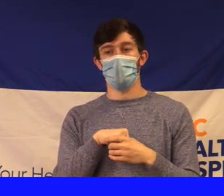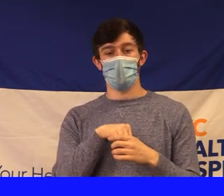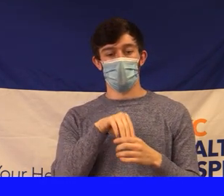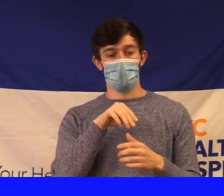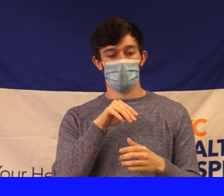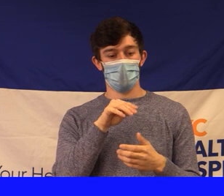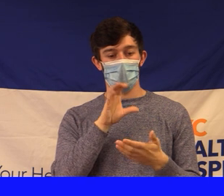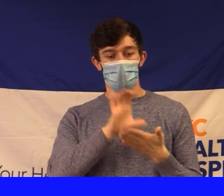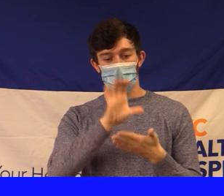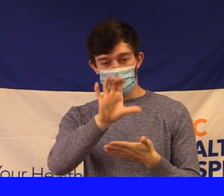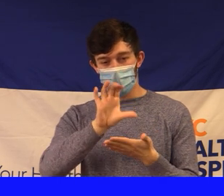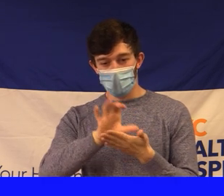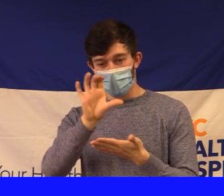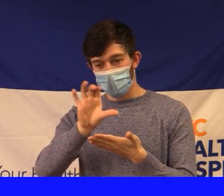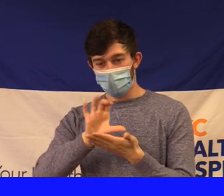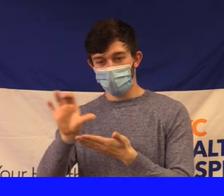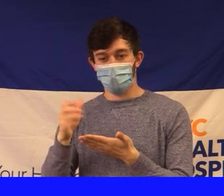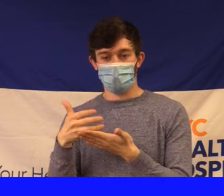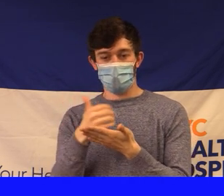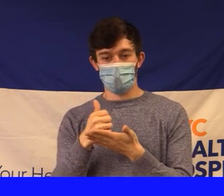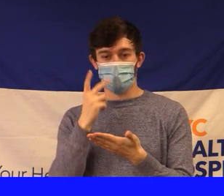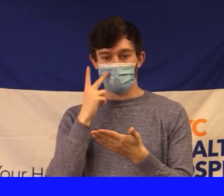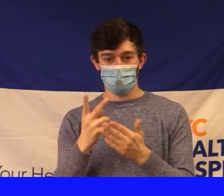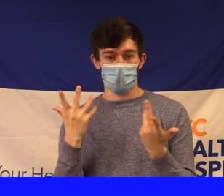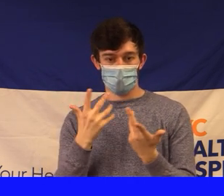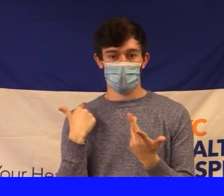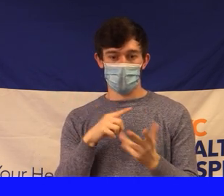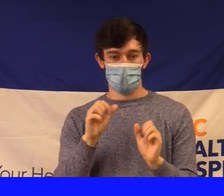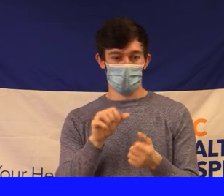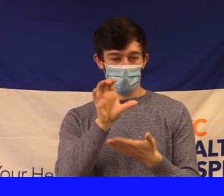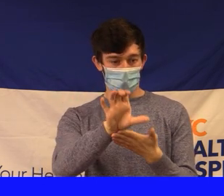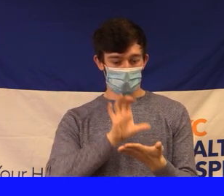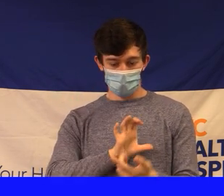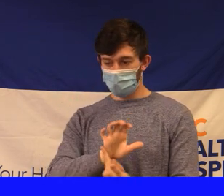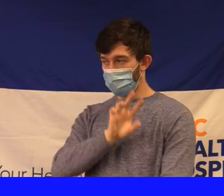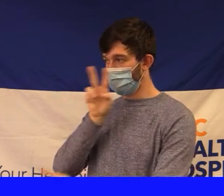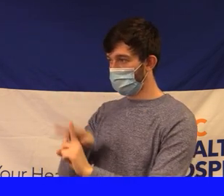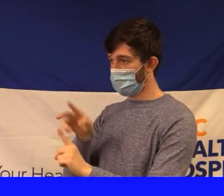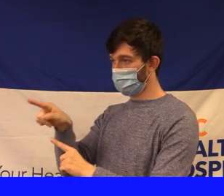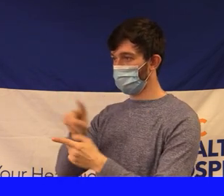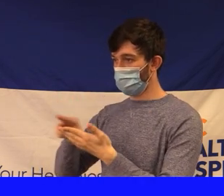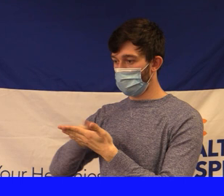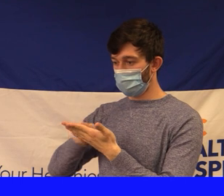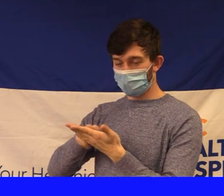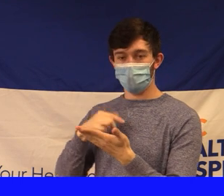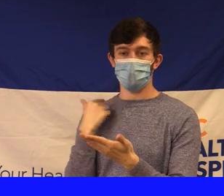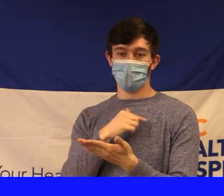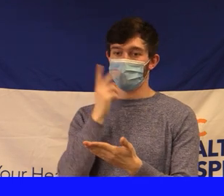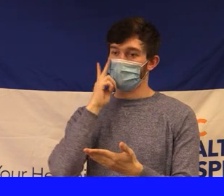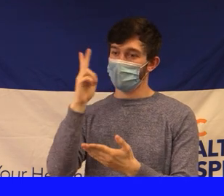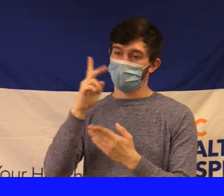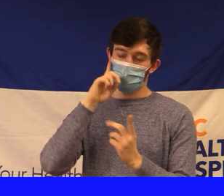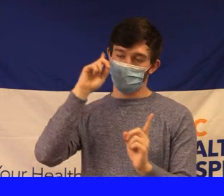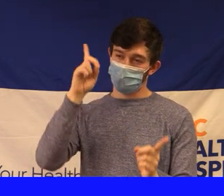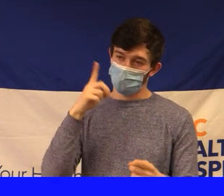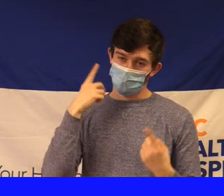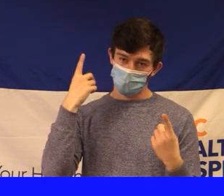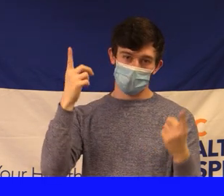allocation of revenue to determine what is attributable to this contract, and we've seen significant success on